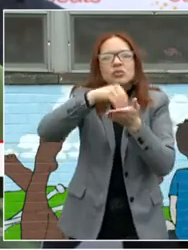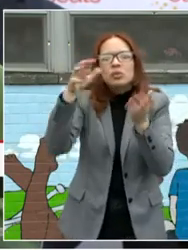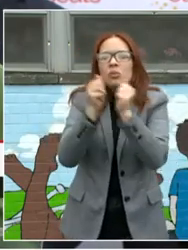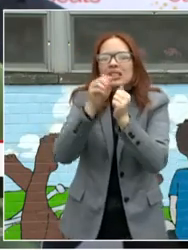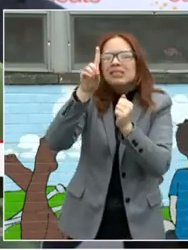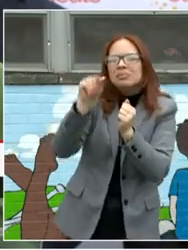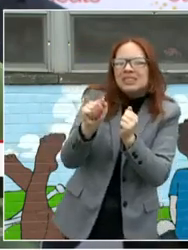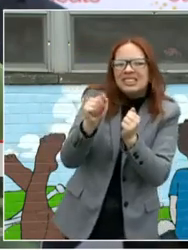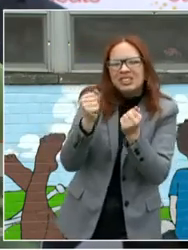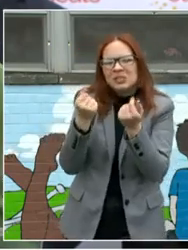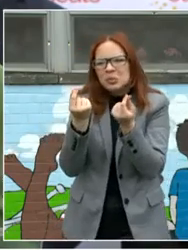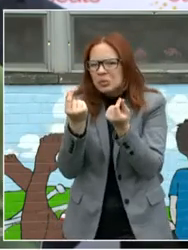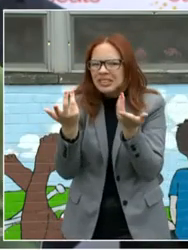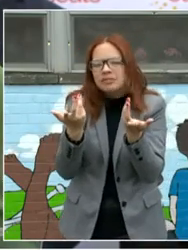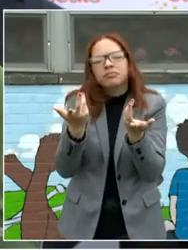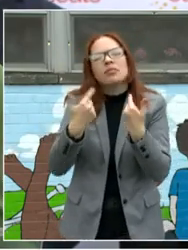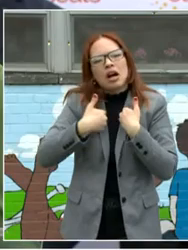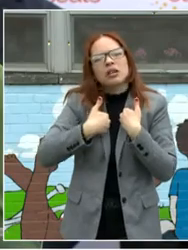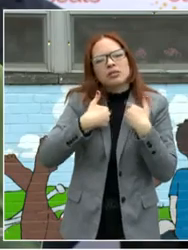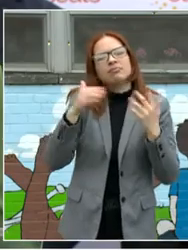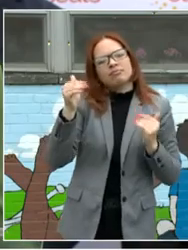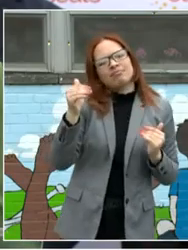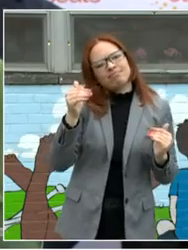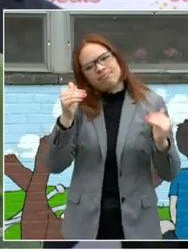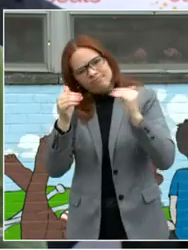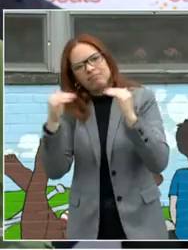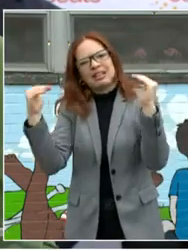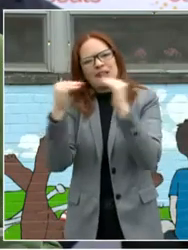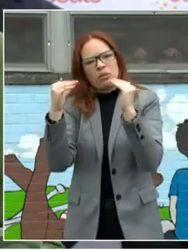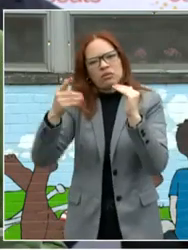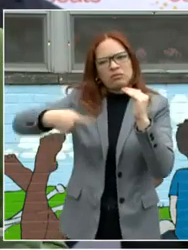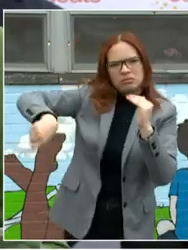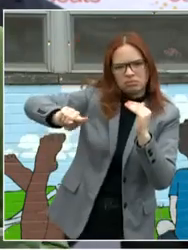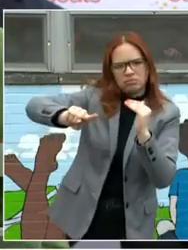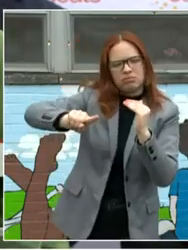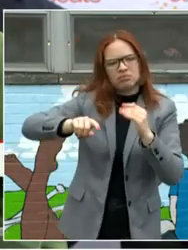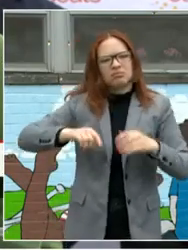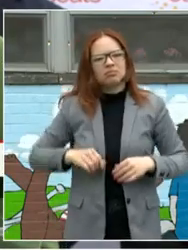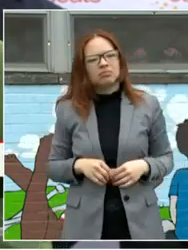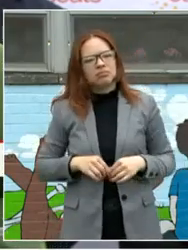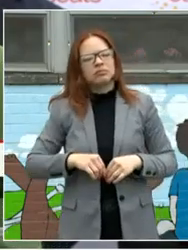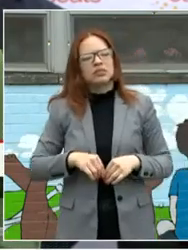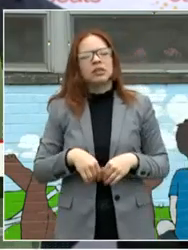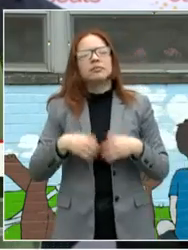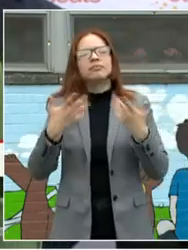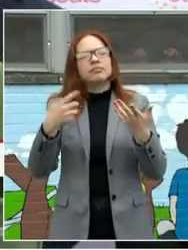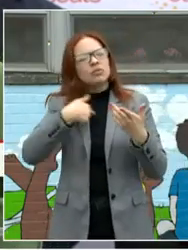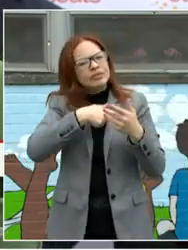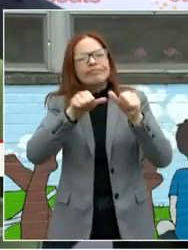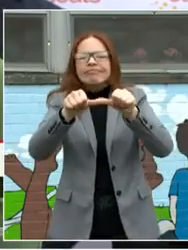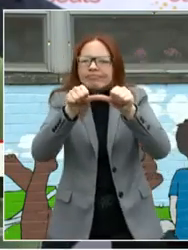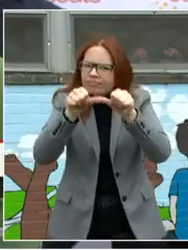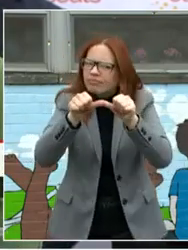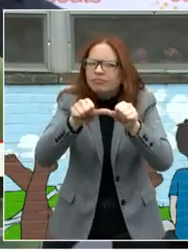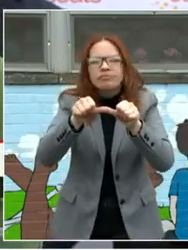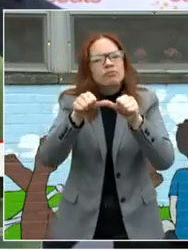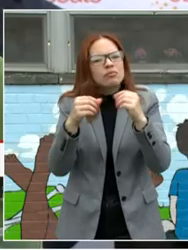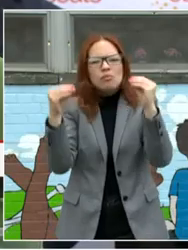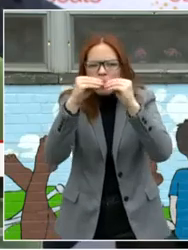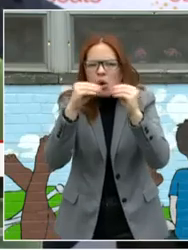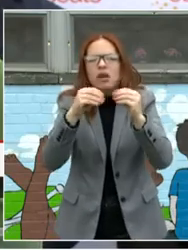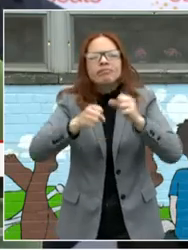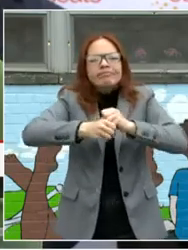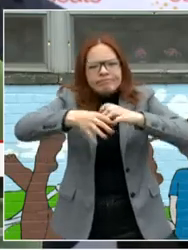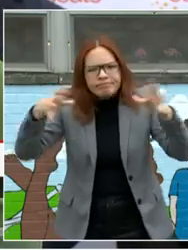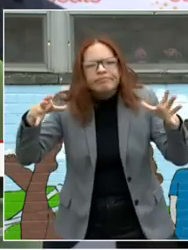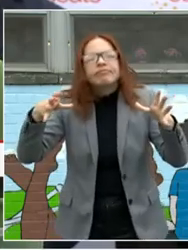this investment to close that gap. We're also continuing our focus on creating more child care seats at